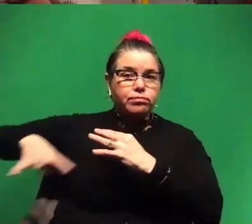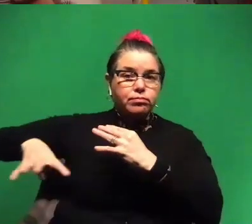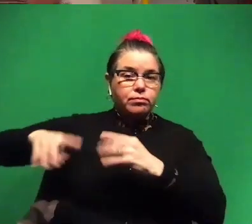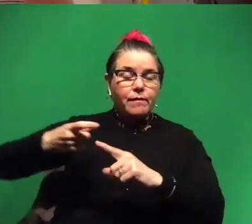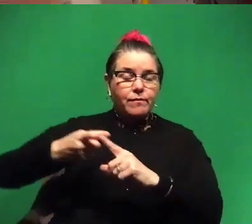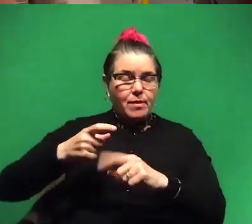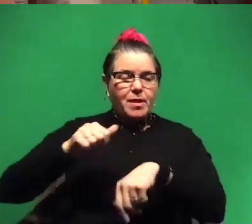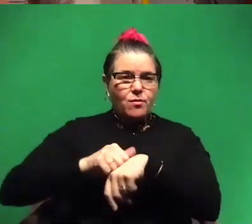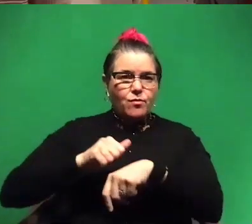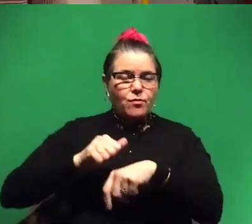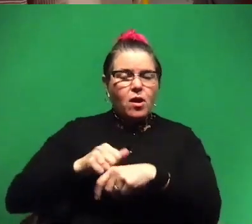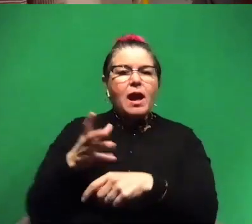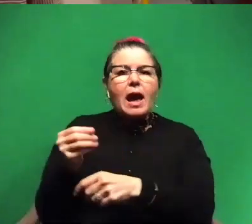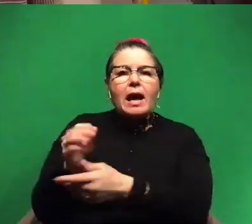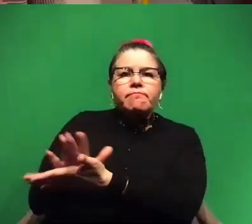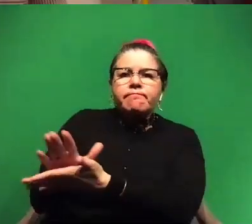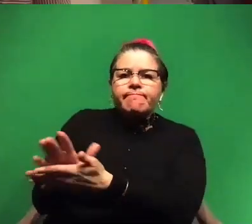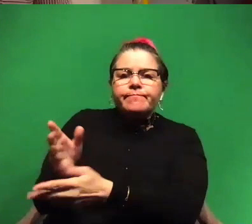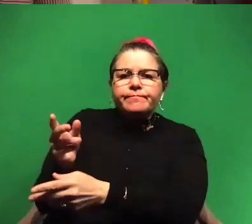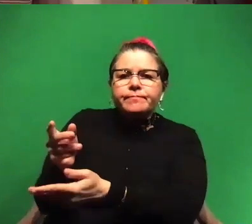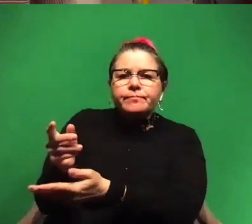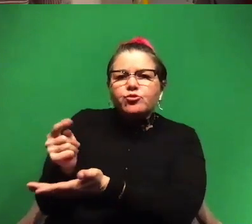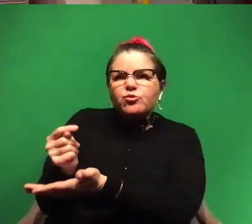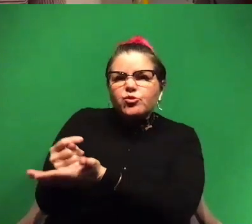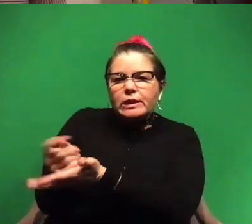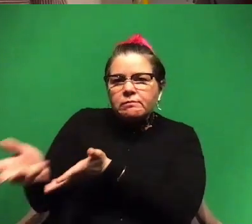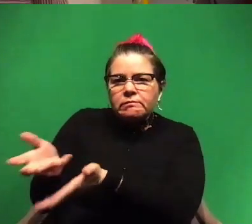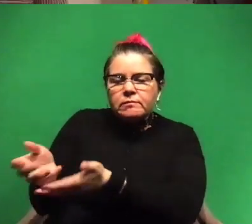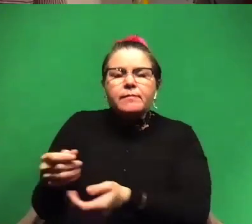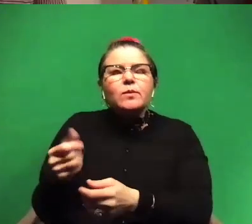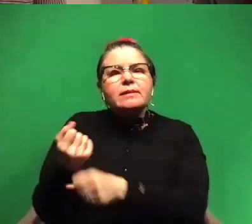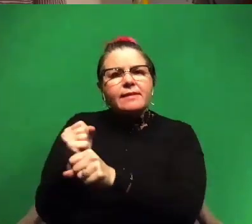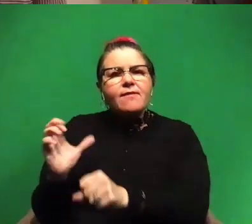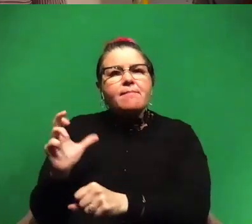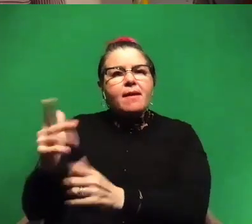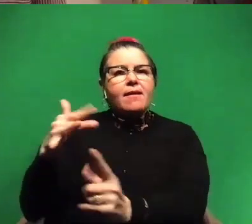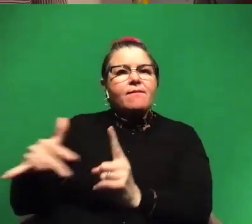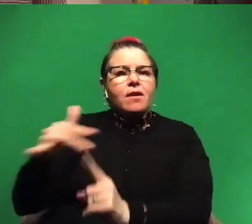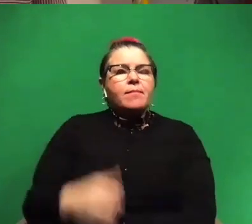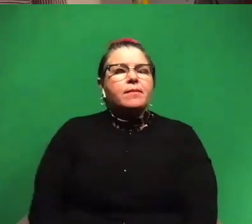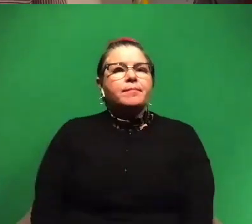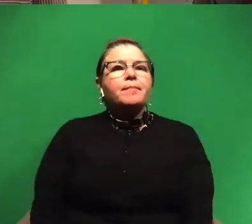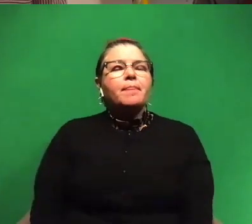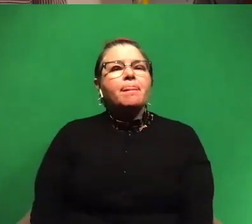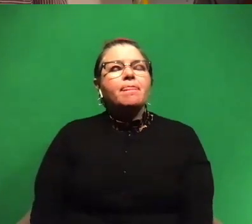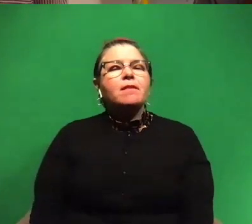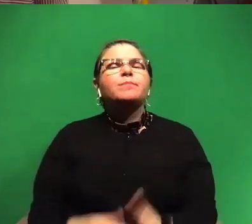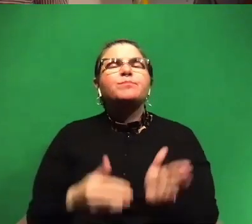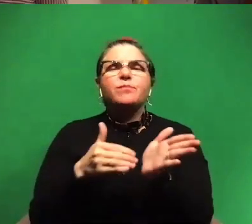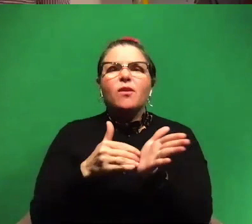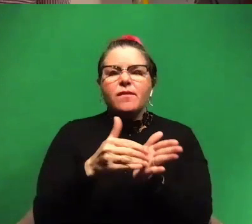of rock and treat it so that it's safe to go back into the environment. Yeah, and a lot of times as well,